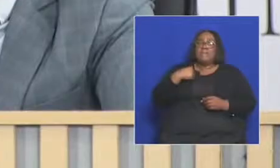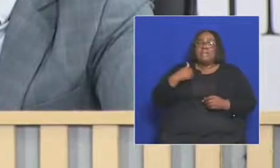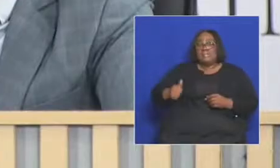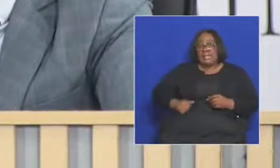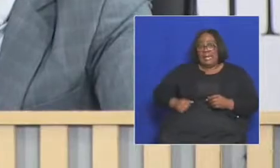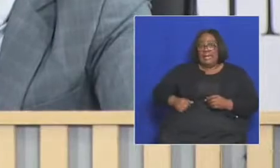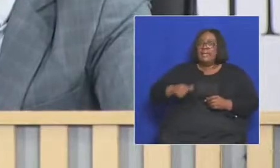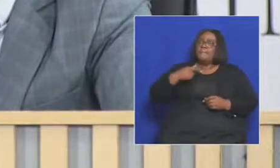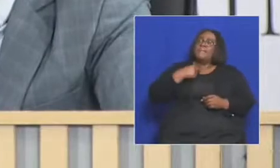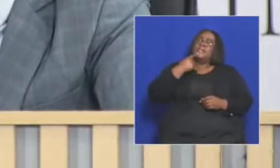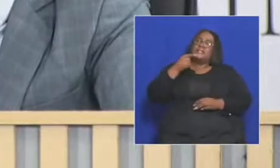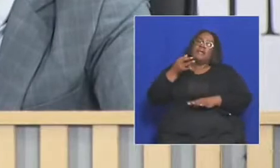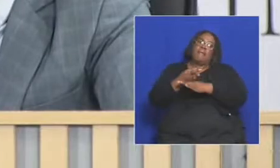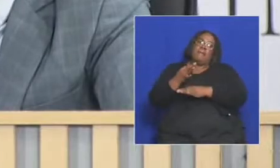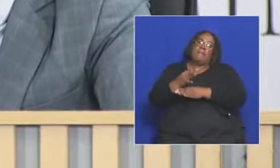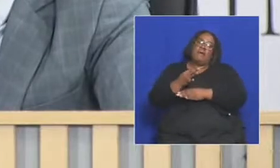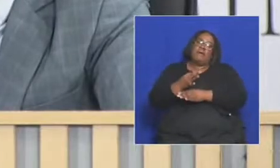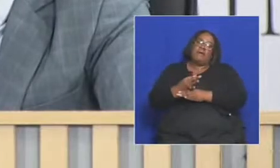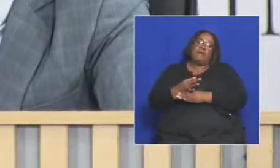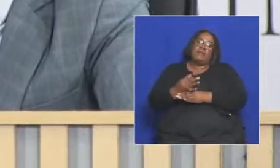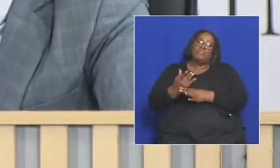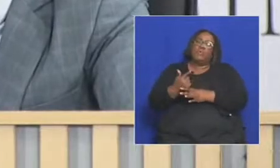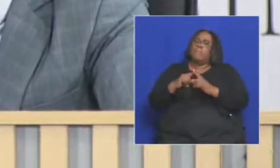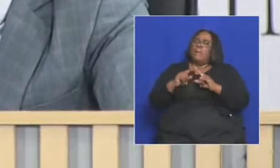was otherwise no relationship.